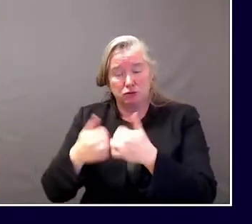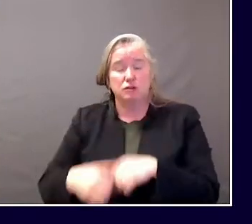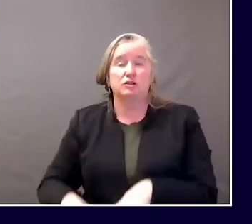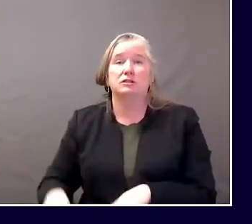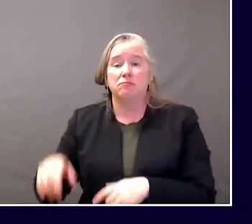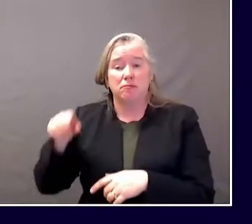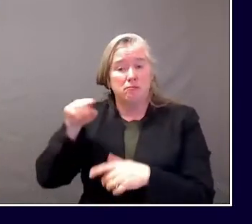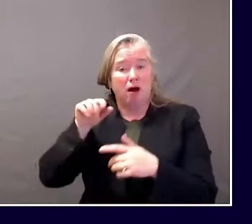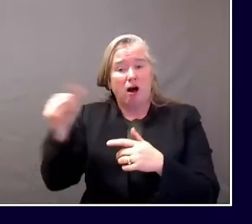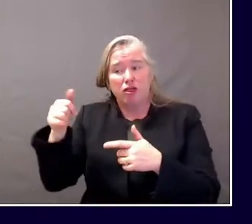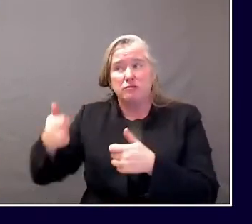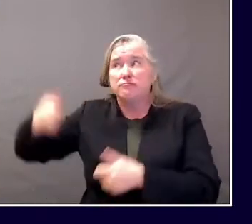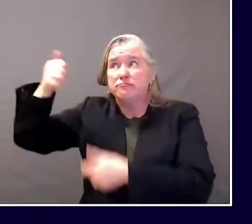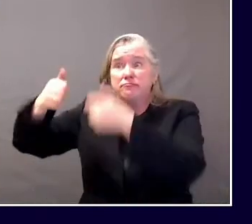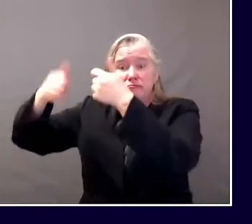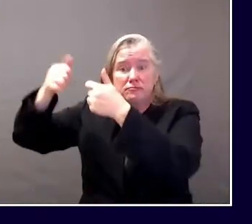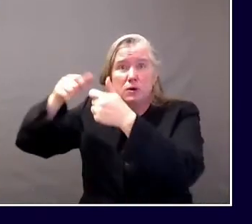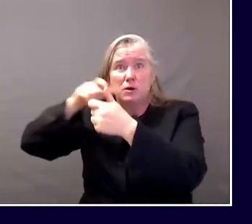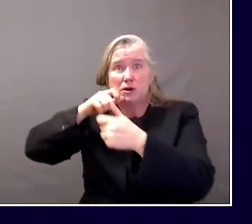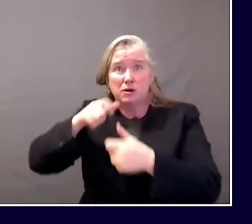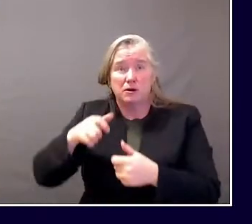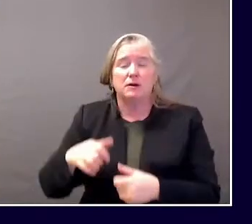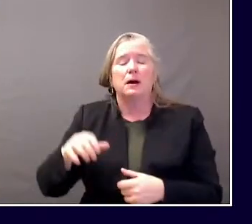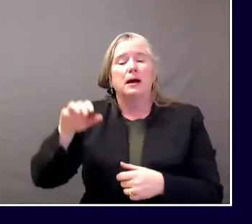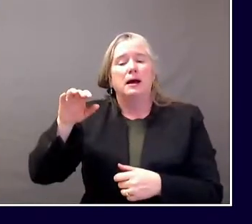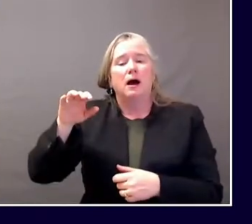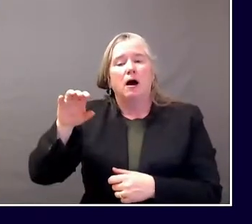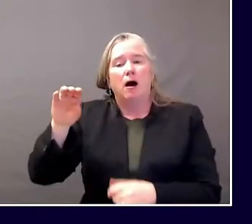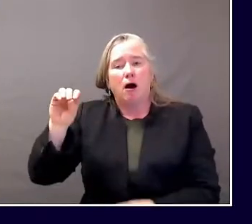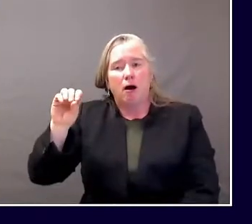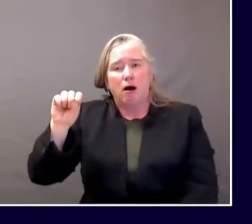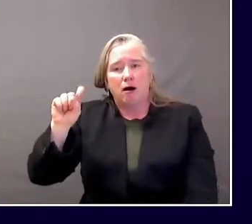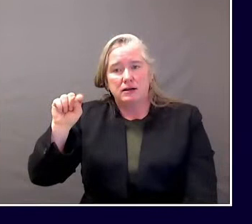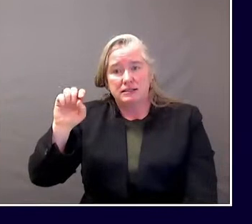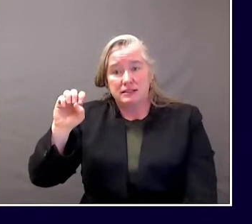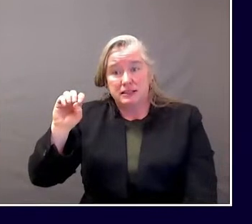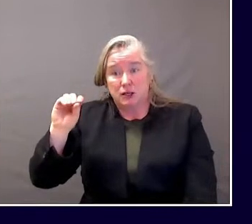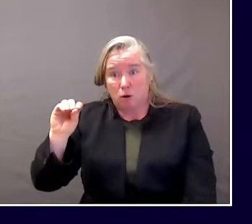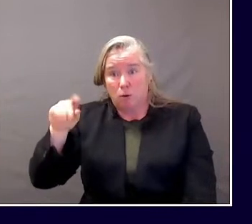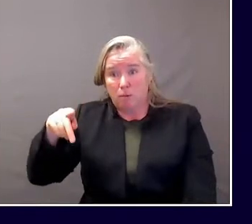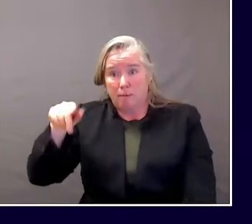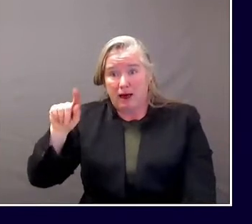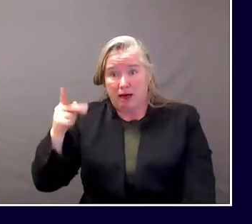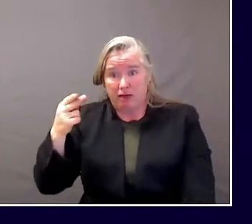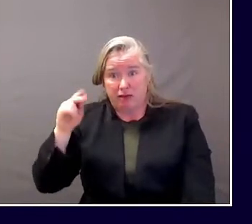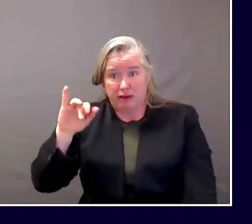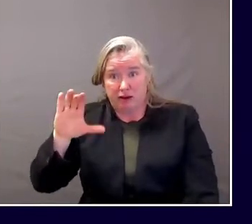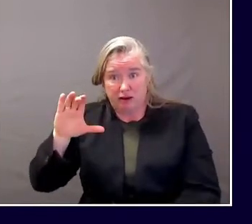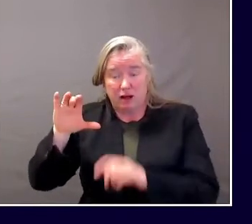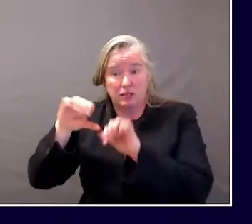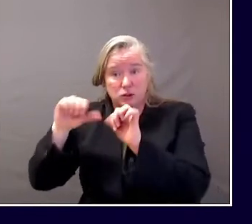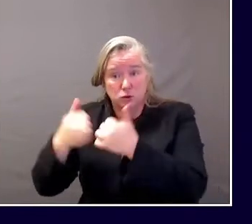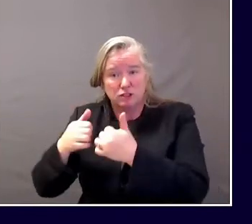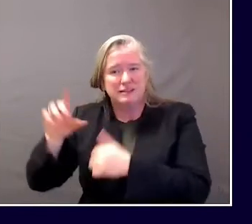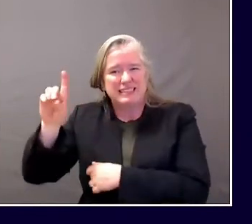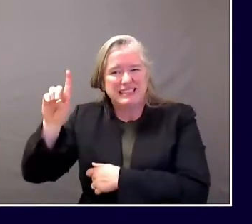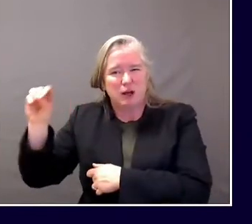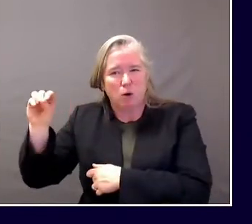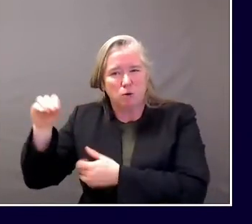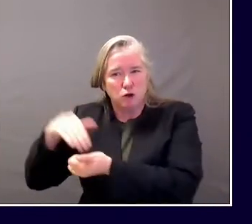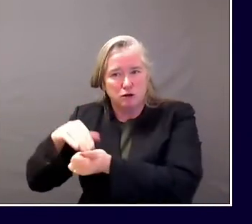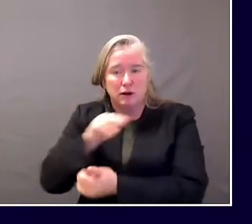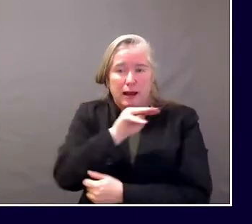talking to a bunch of the allied health professionals to try to figure out how we can, again, connect those people who are healthcare